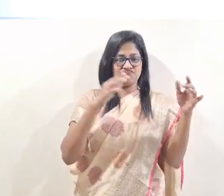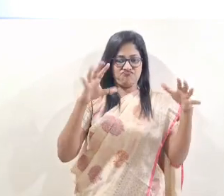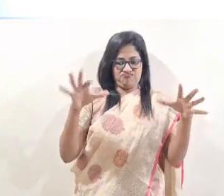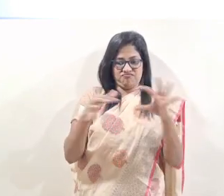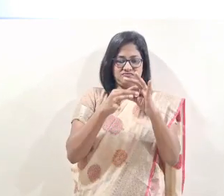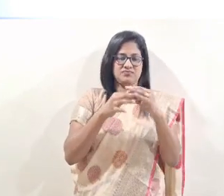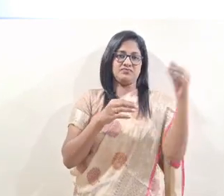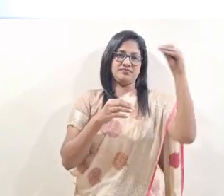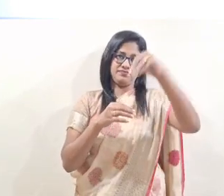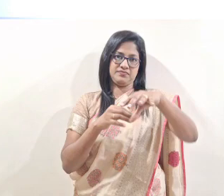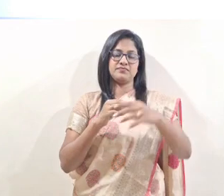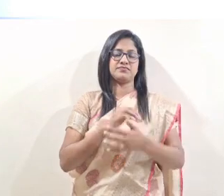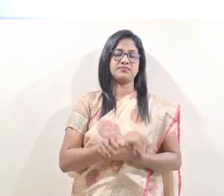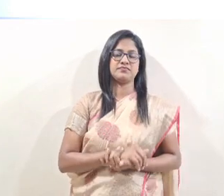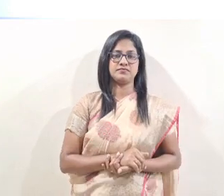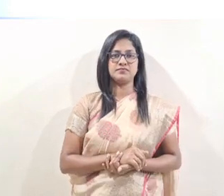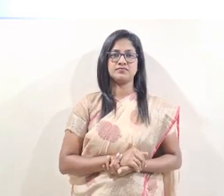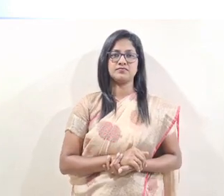it.